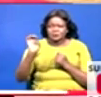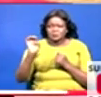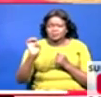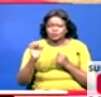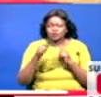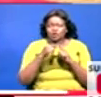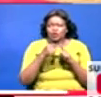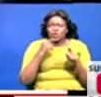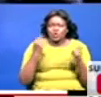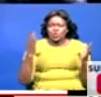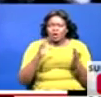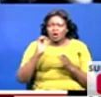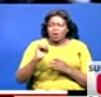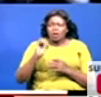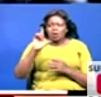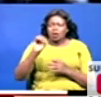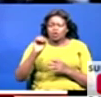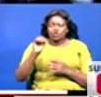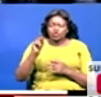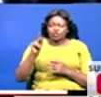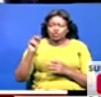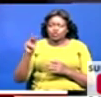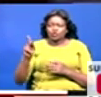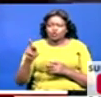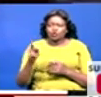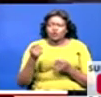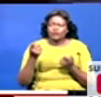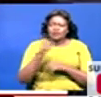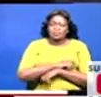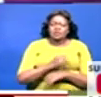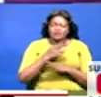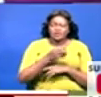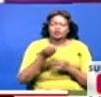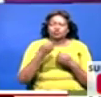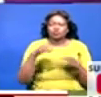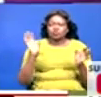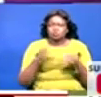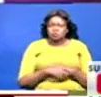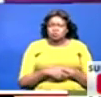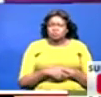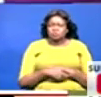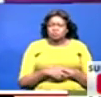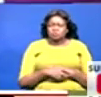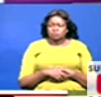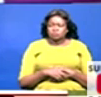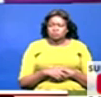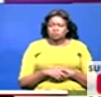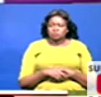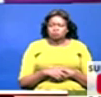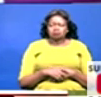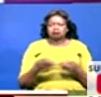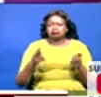in Oloitoktok, Kajiado County, days after he had been reported missing. Mutafuta